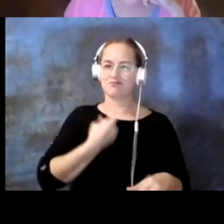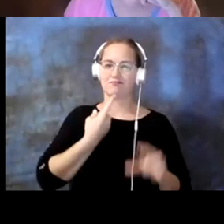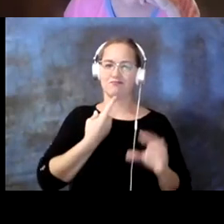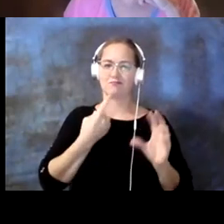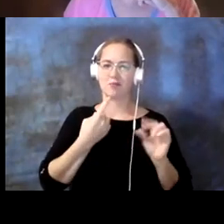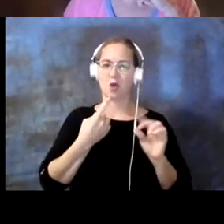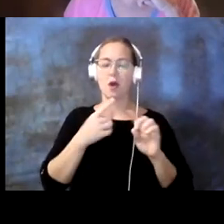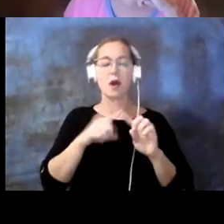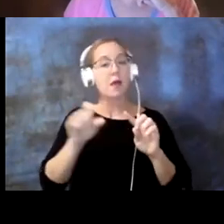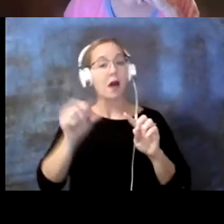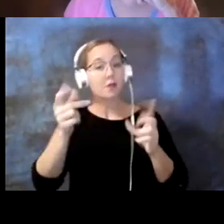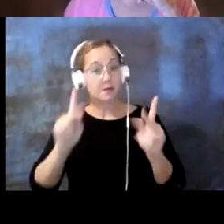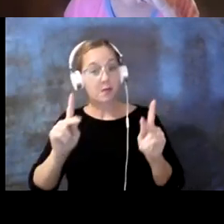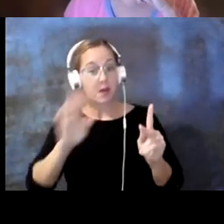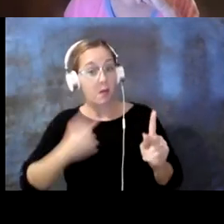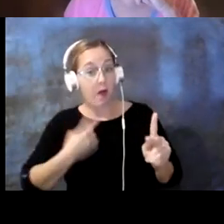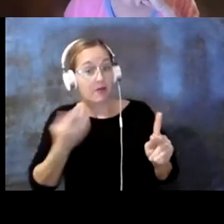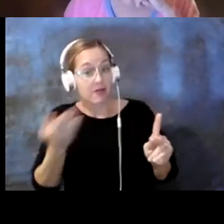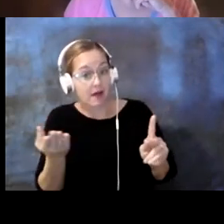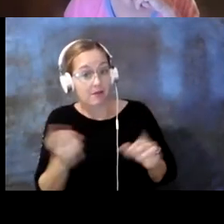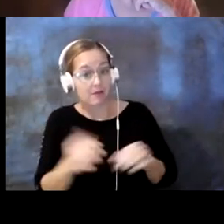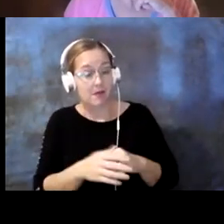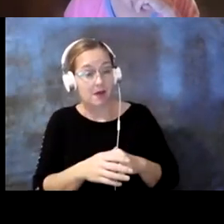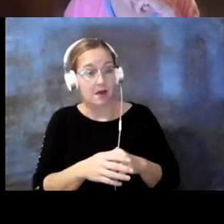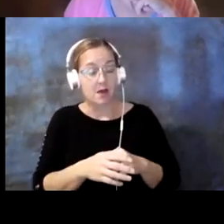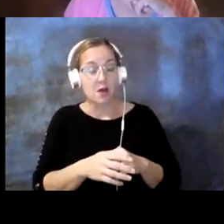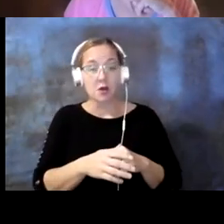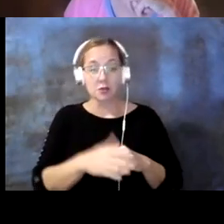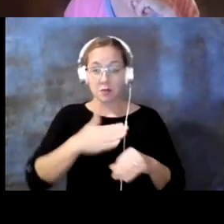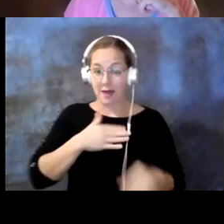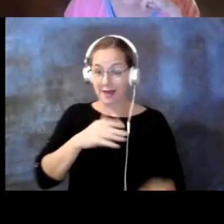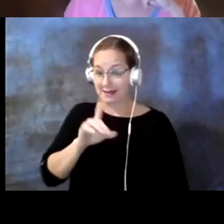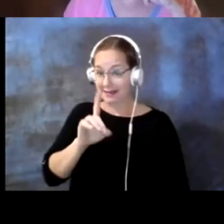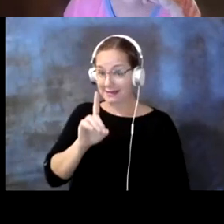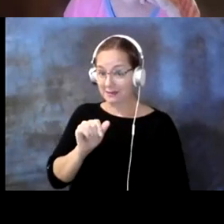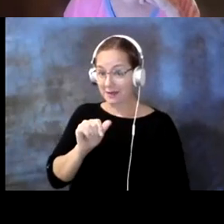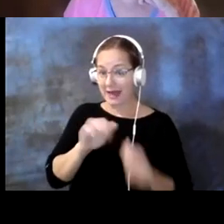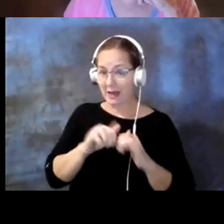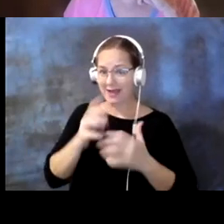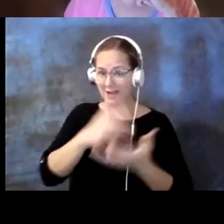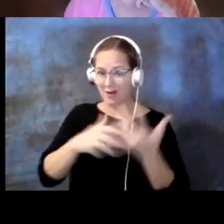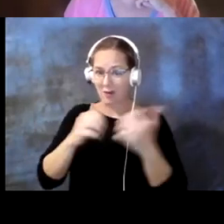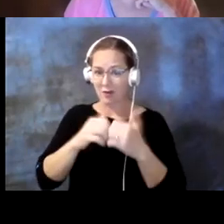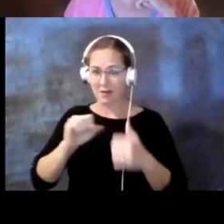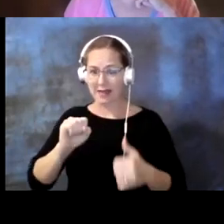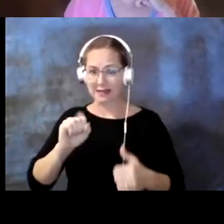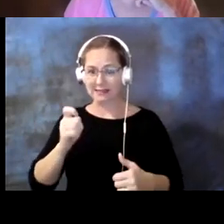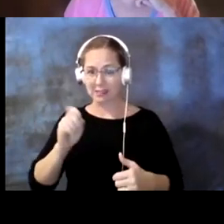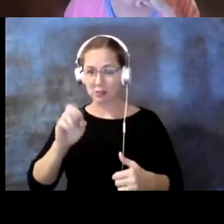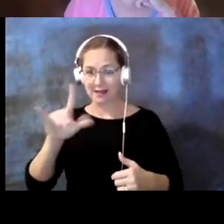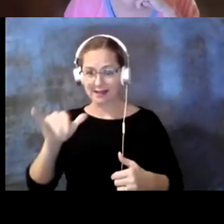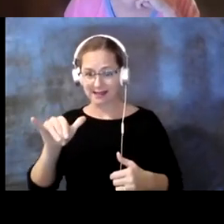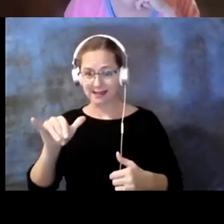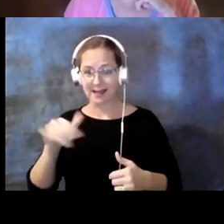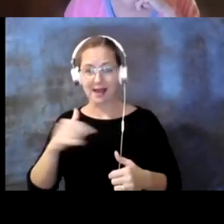then, so with the ways that my disabilities interact with my sexuality, one of the things that I'm really